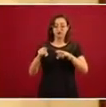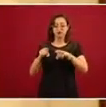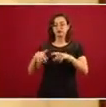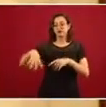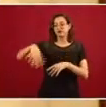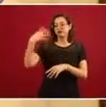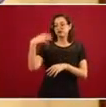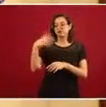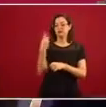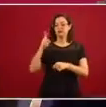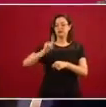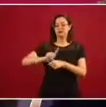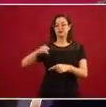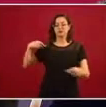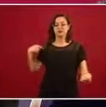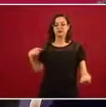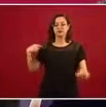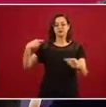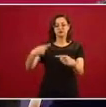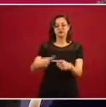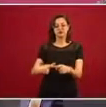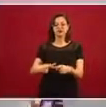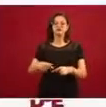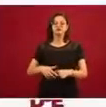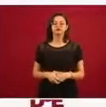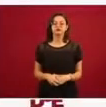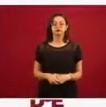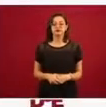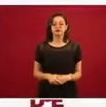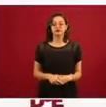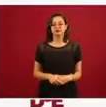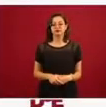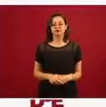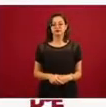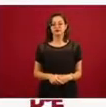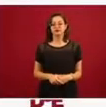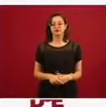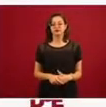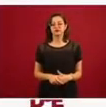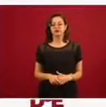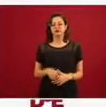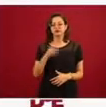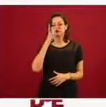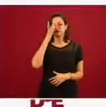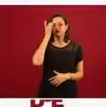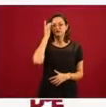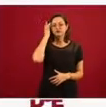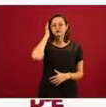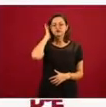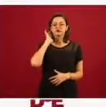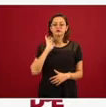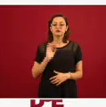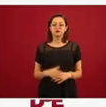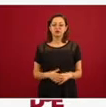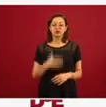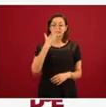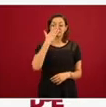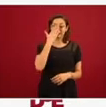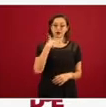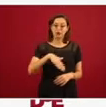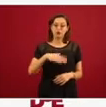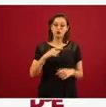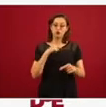region. So as we can see, the European region and the Americas remain to be